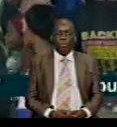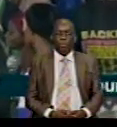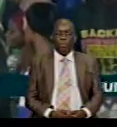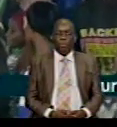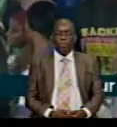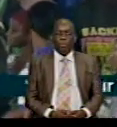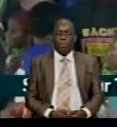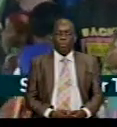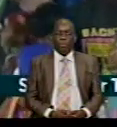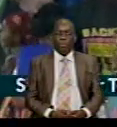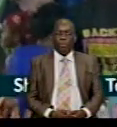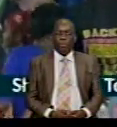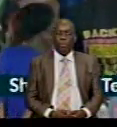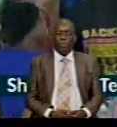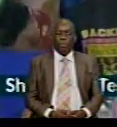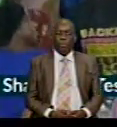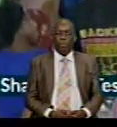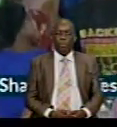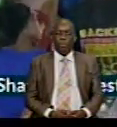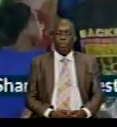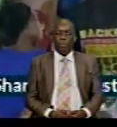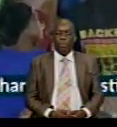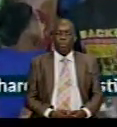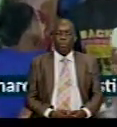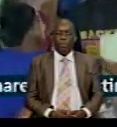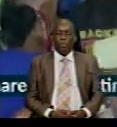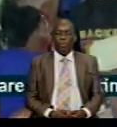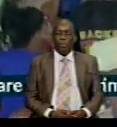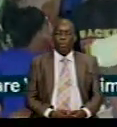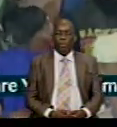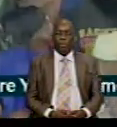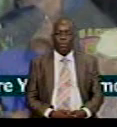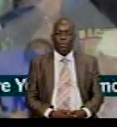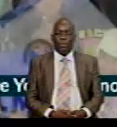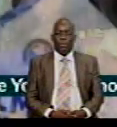like, so before I